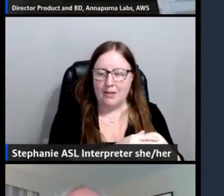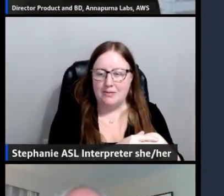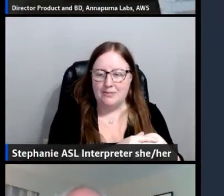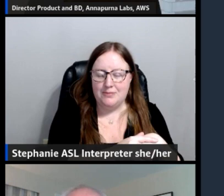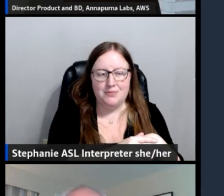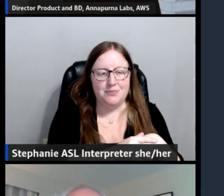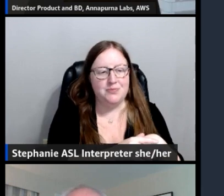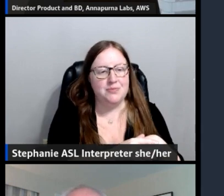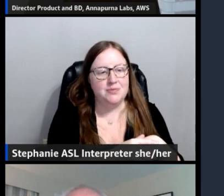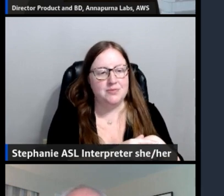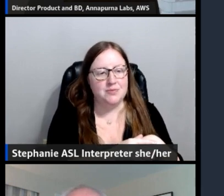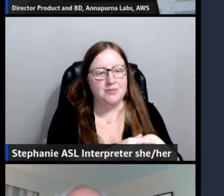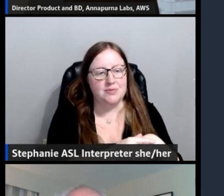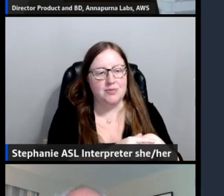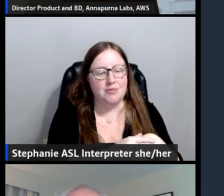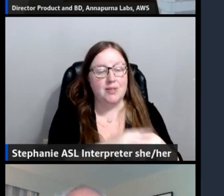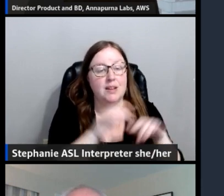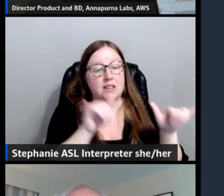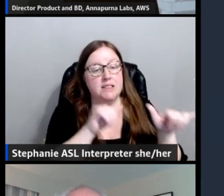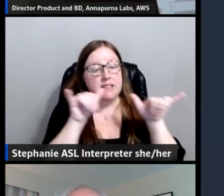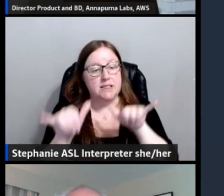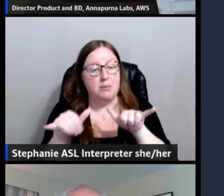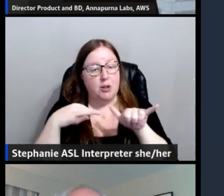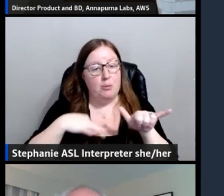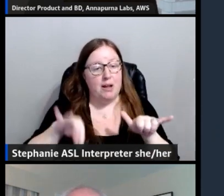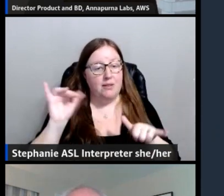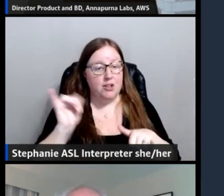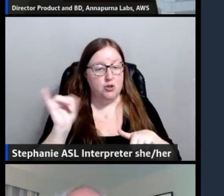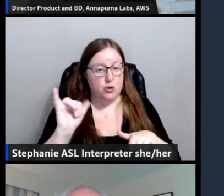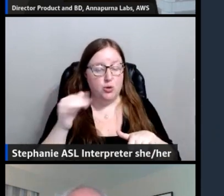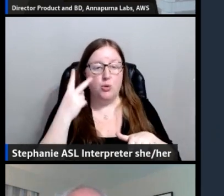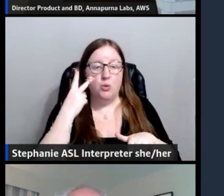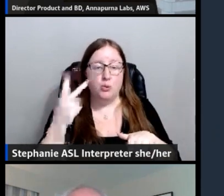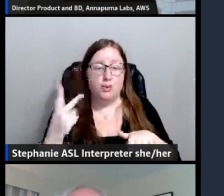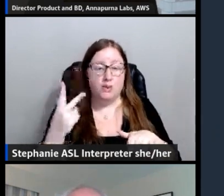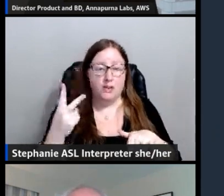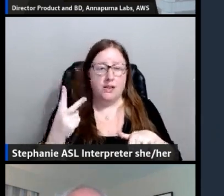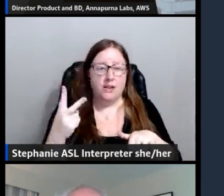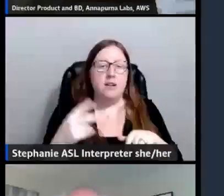Correct. Similar benefits we see on